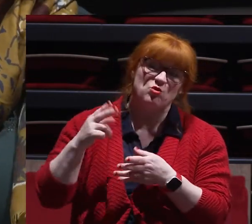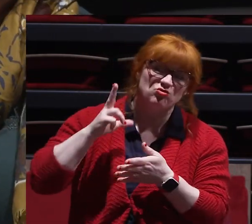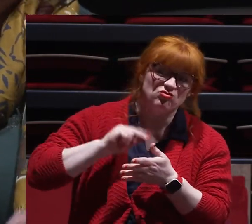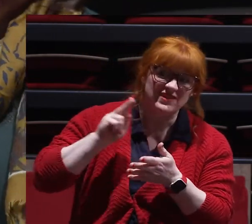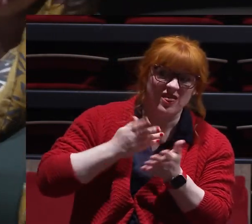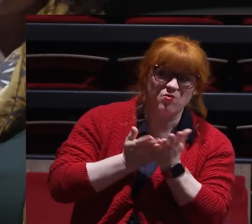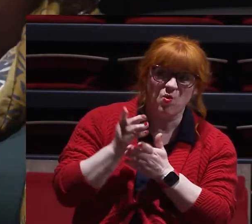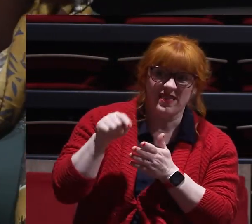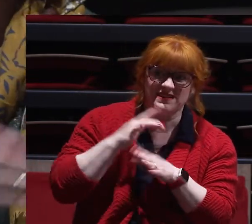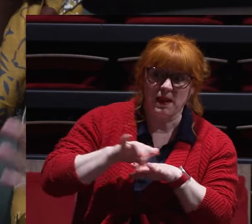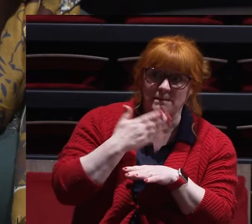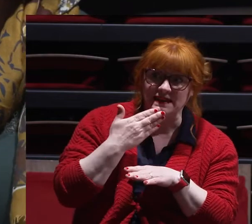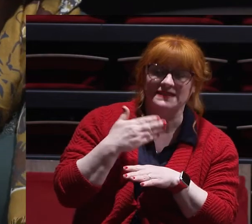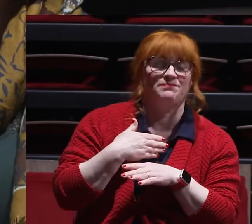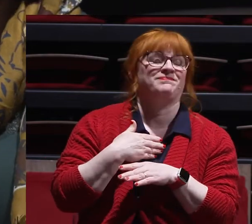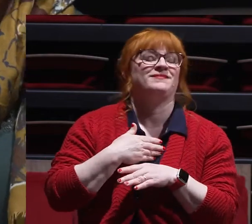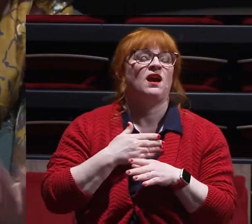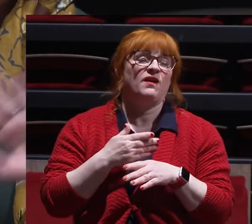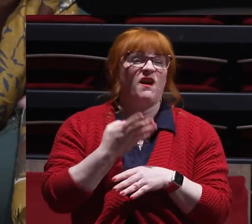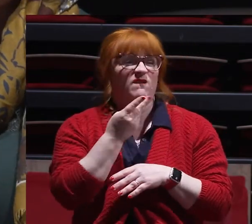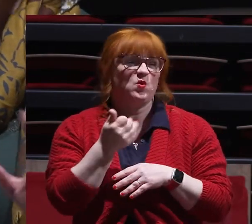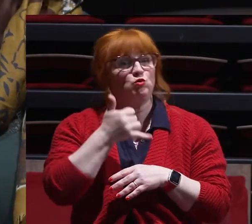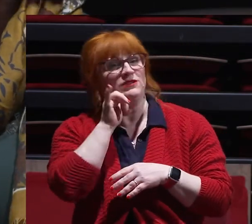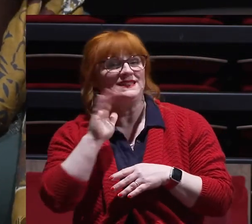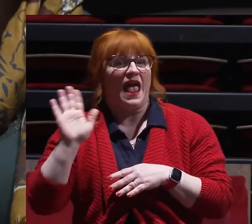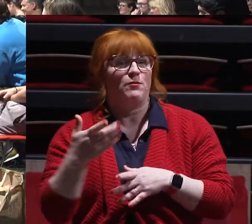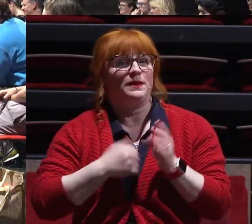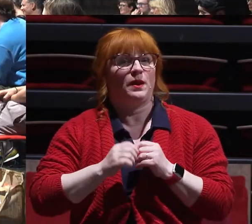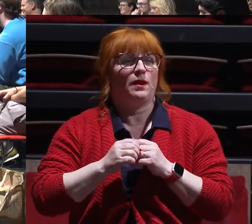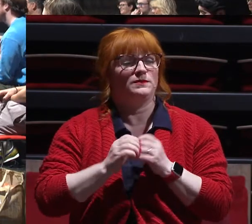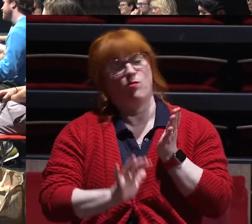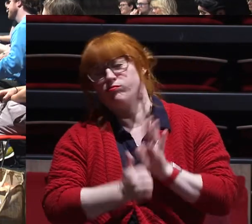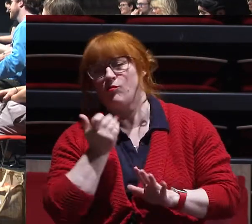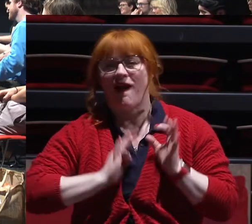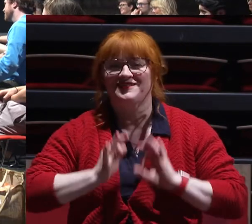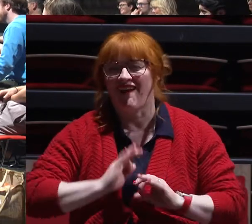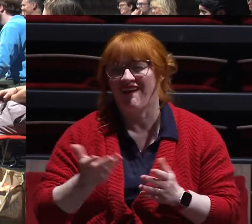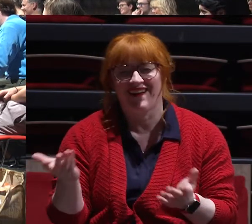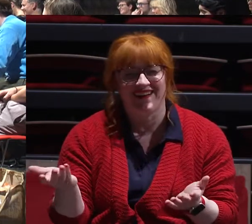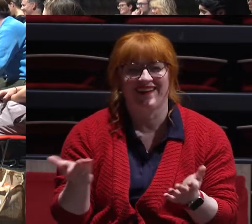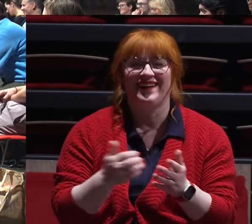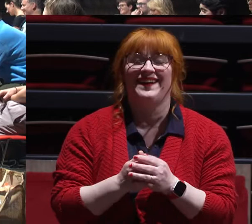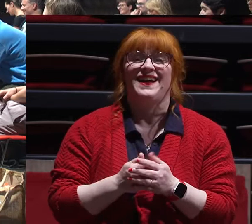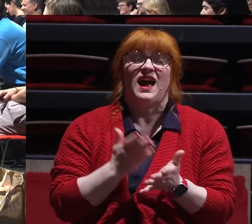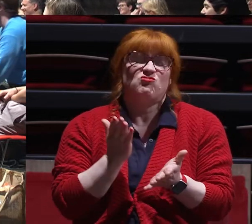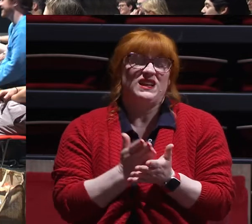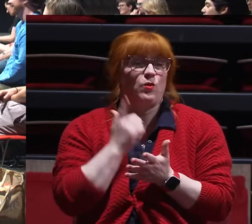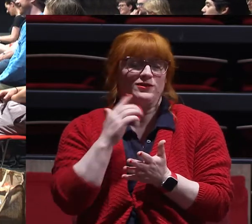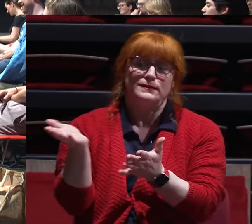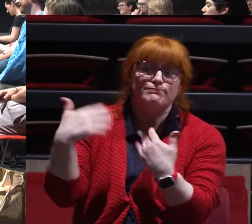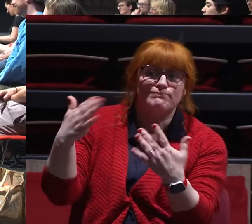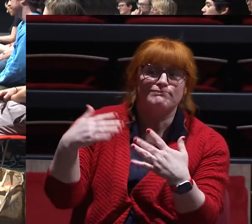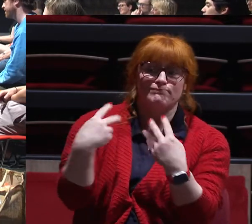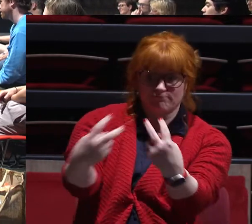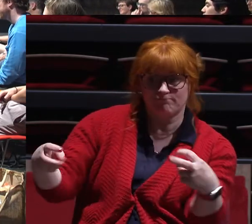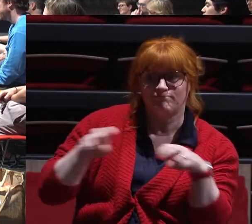actors. Make them a nice meal, give them a few drinks. Everyone's a good actor after a few drinks, for you and them. And then, and then just